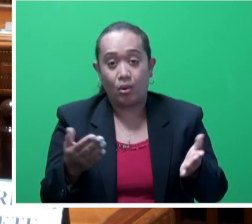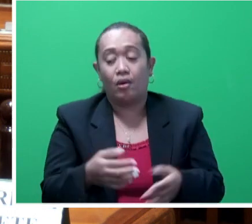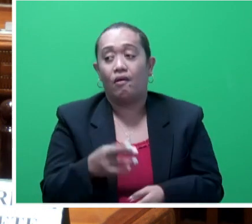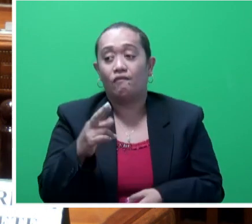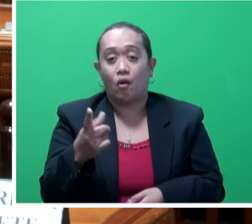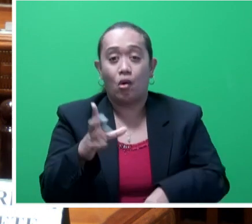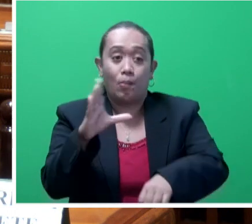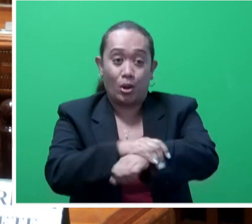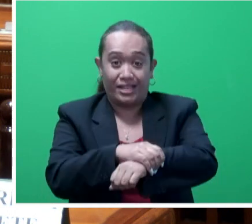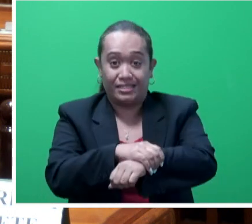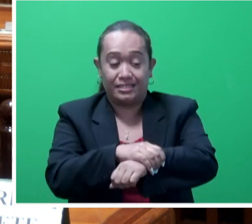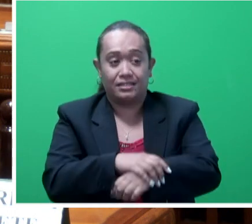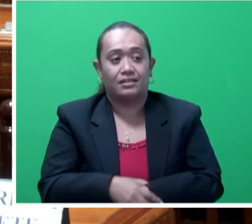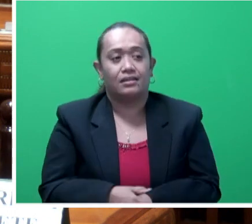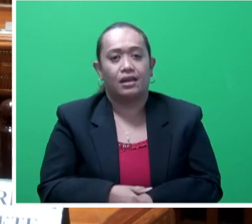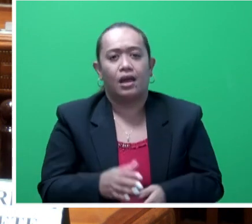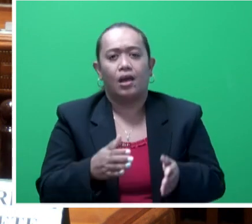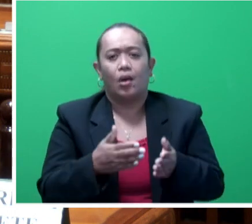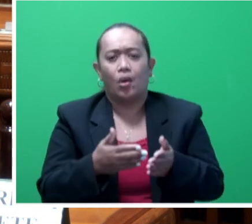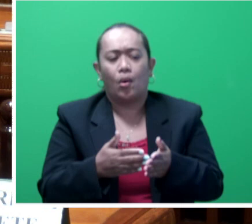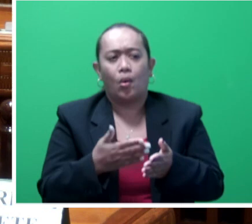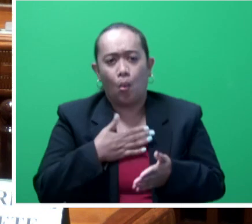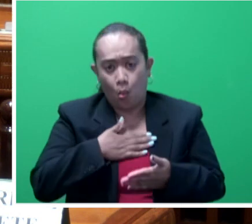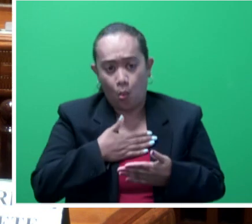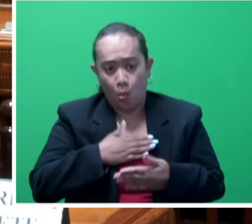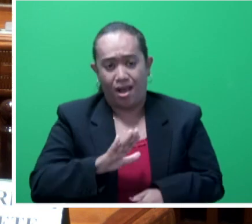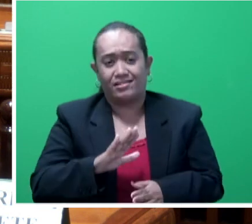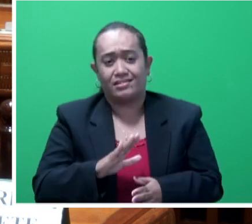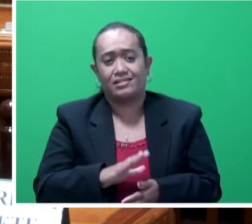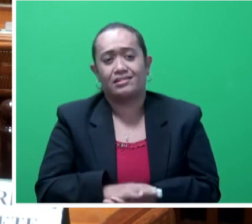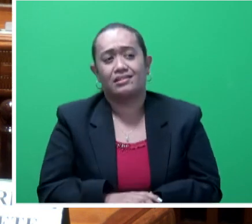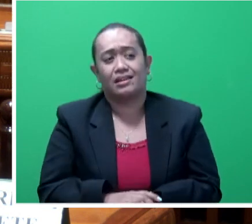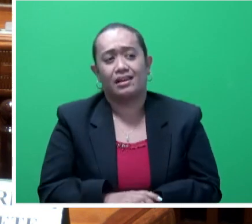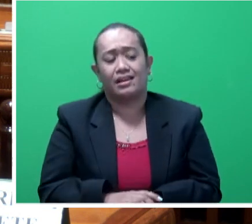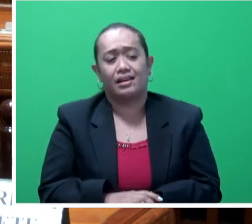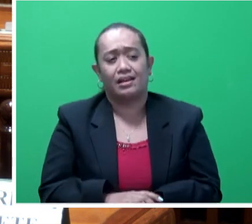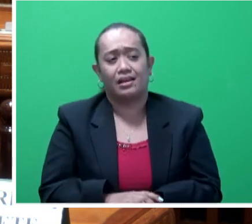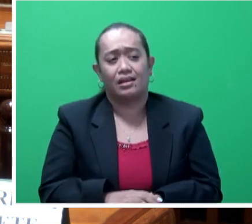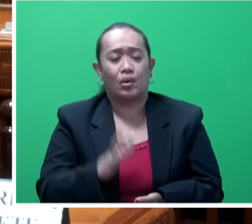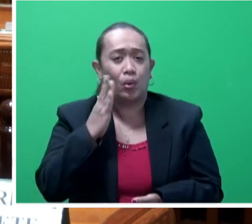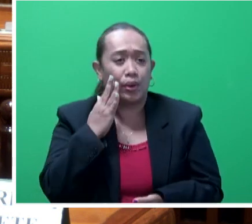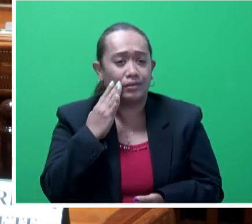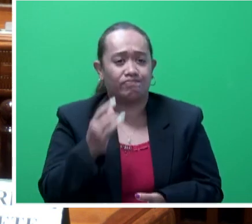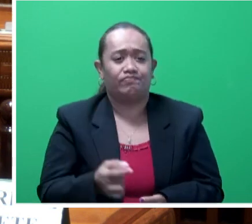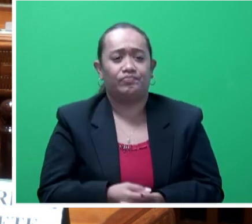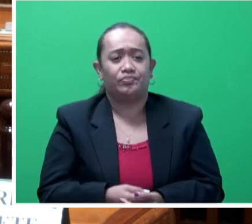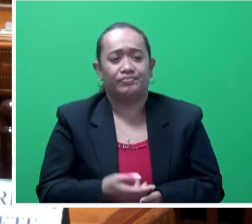targeting a reduction in road fatalities